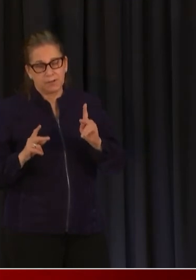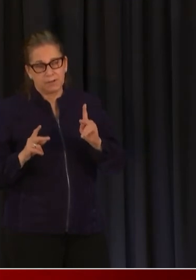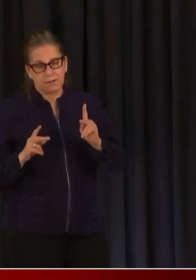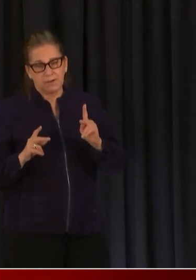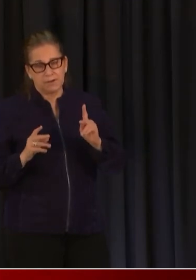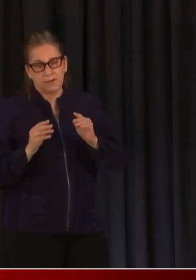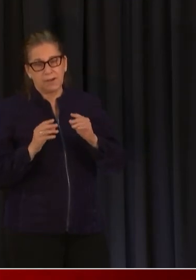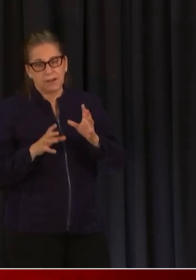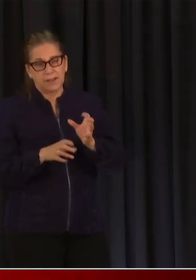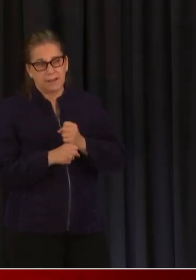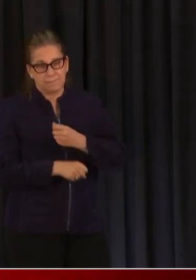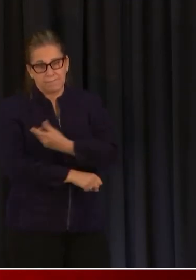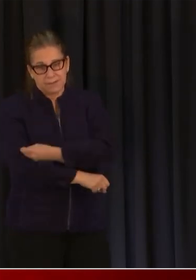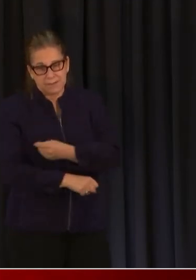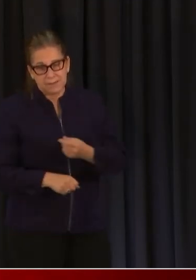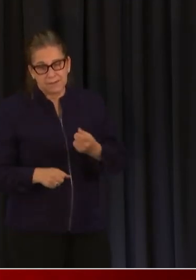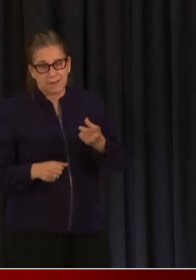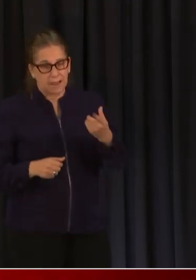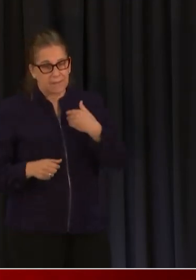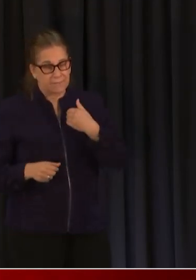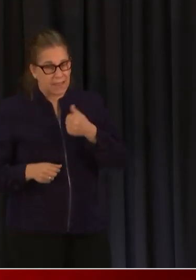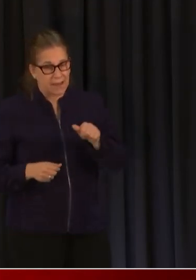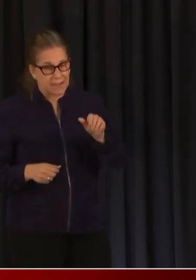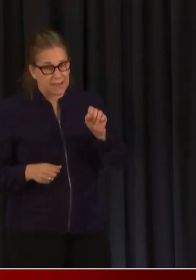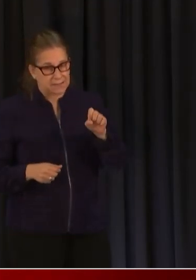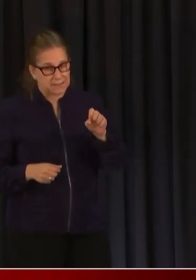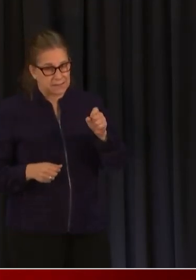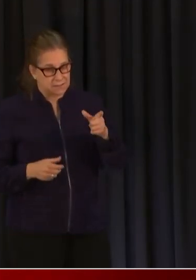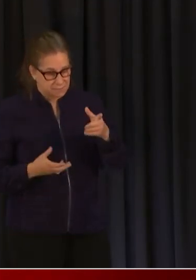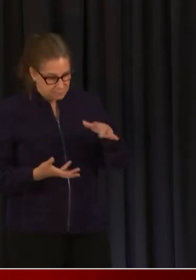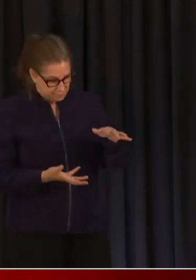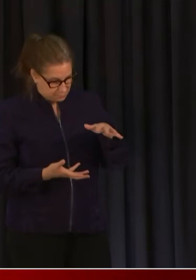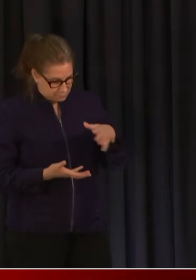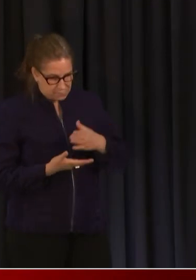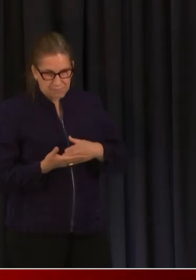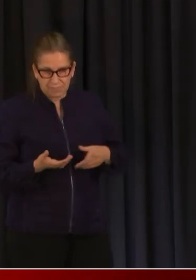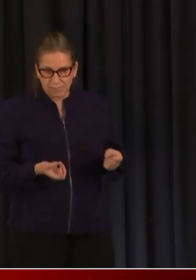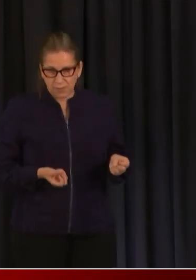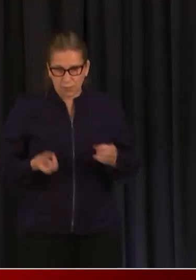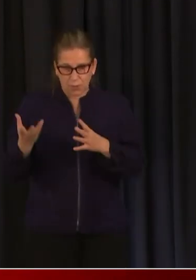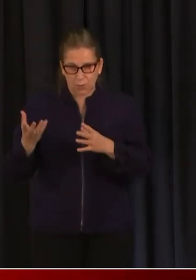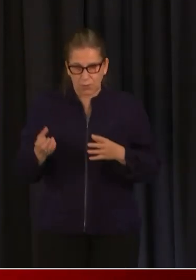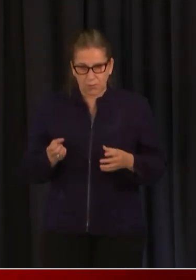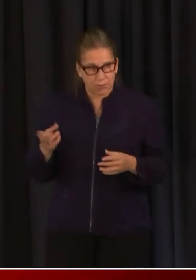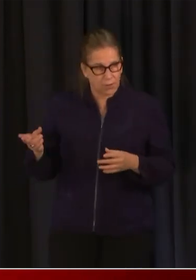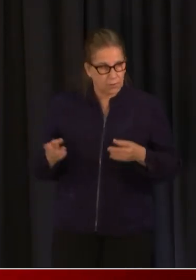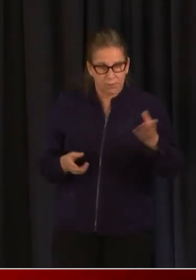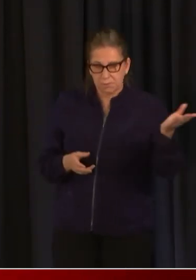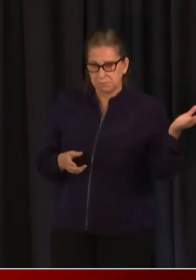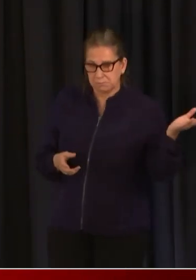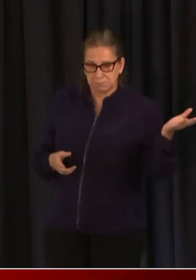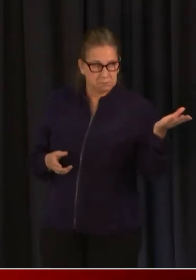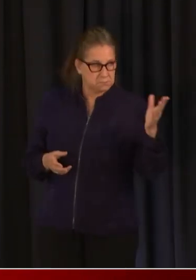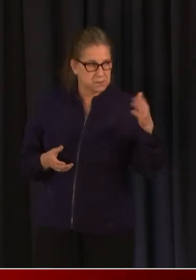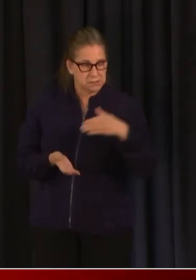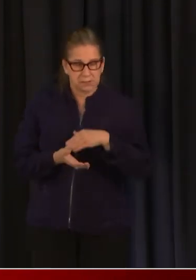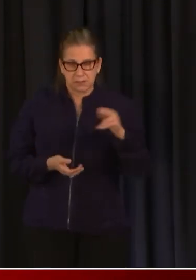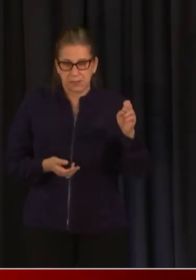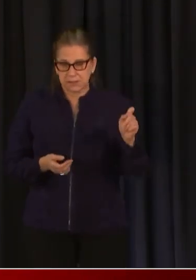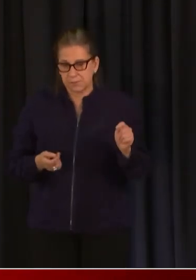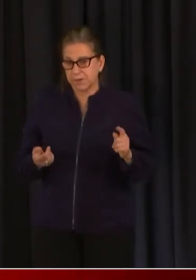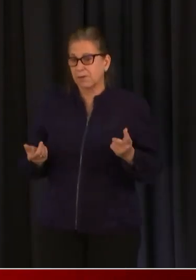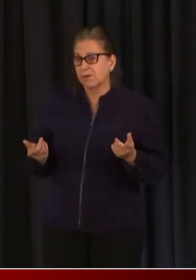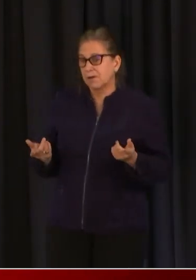in the district where vaccines have had to been thrown out because they're not being utilized? Yeah, so thanks for the question. Last week, I spent all